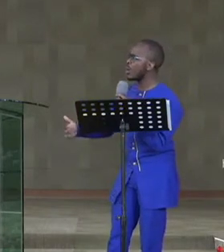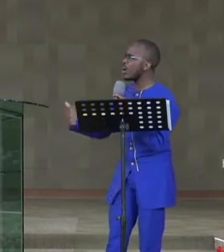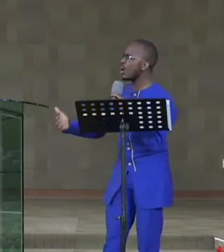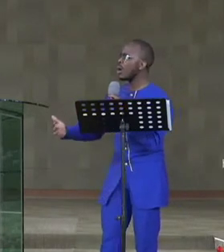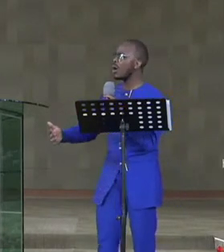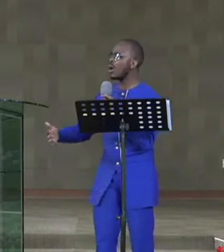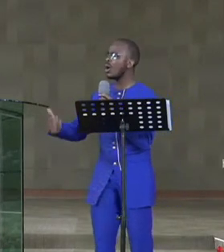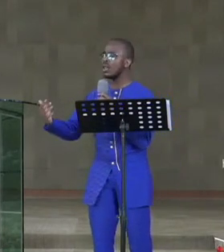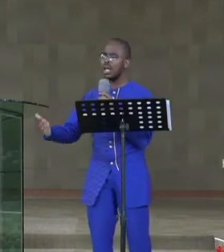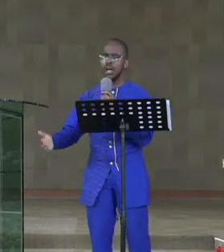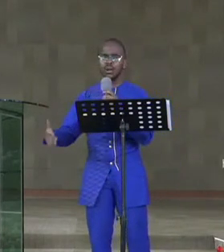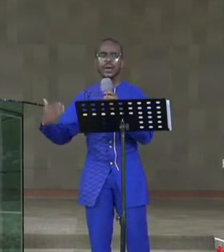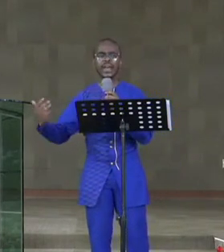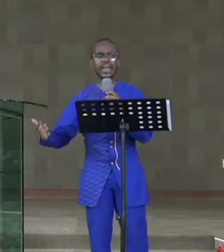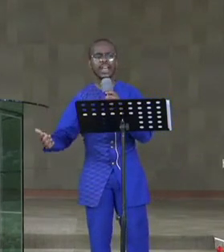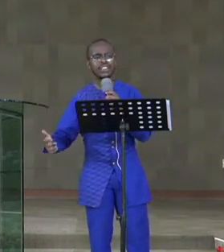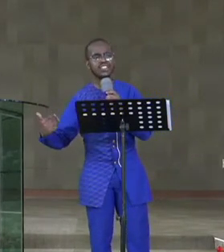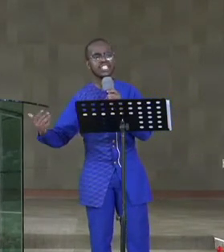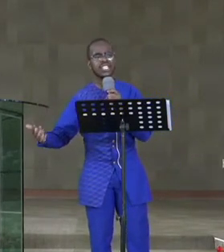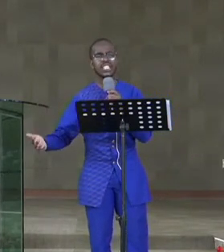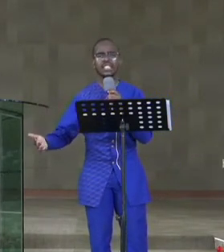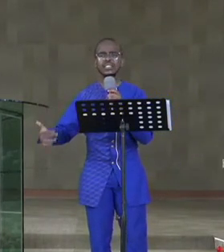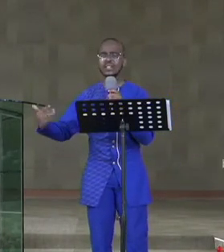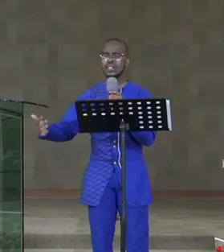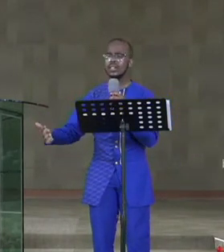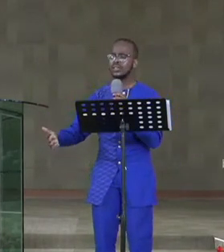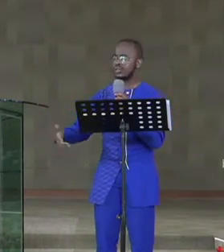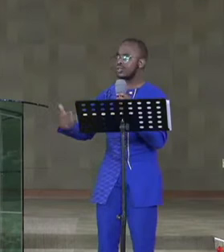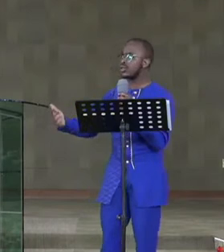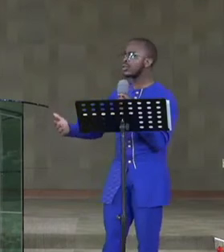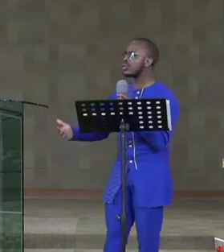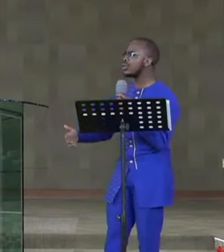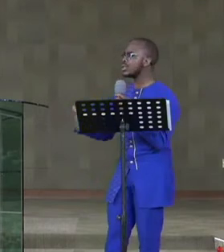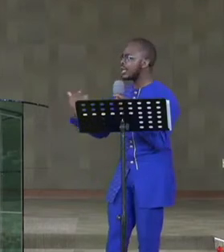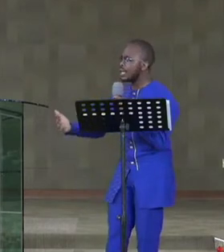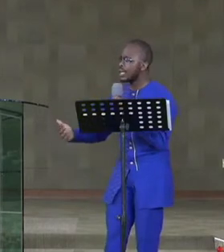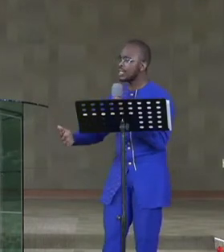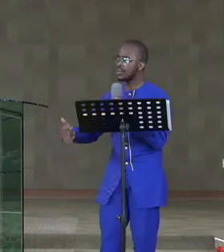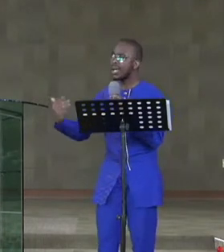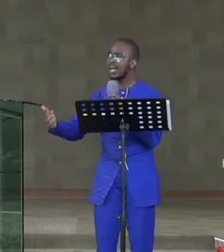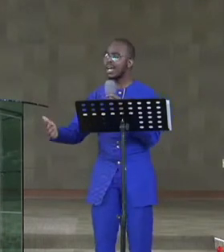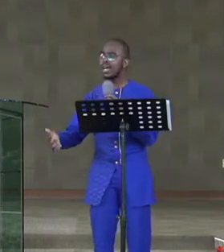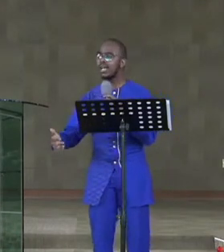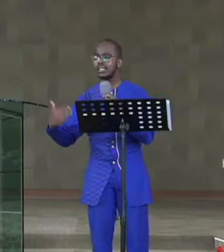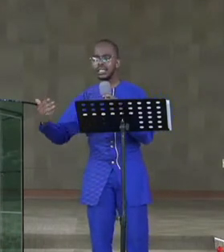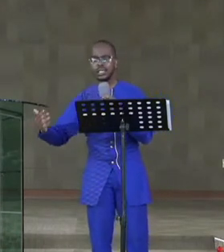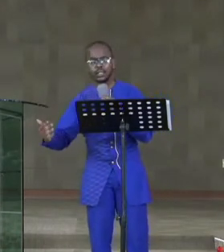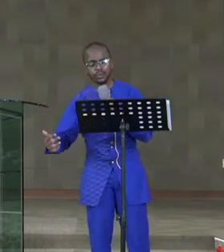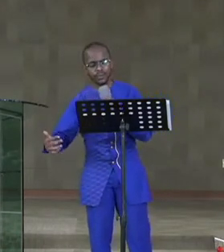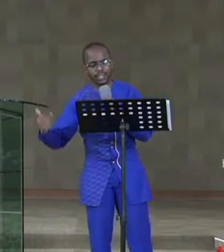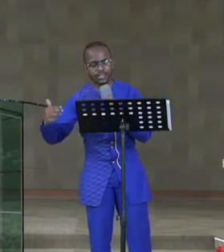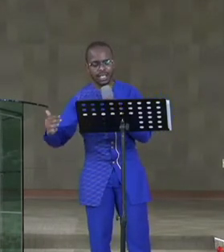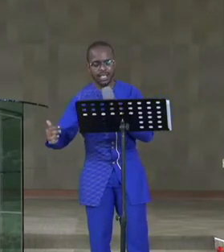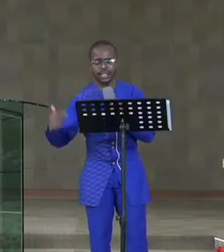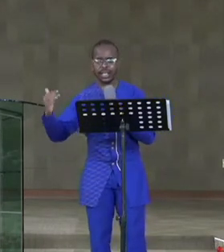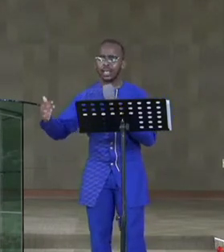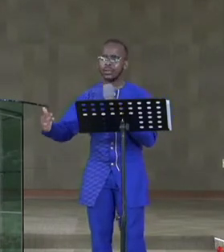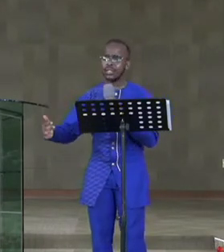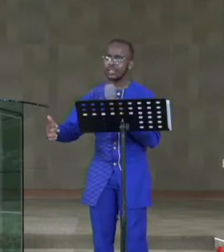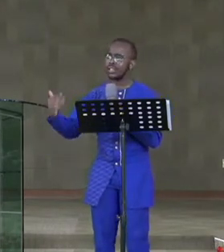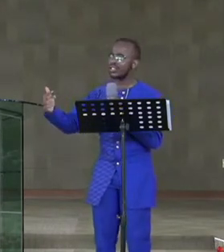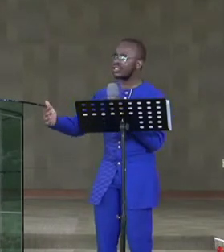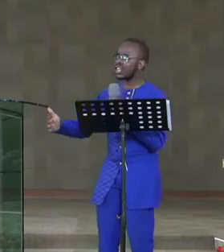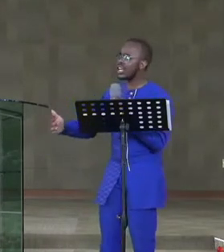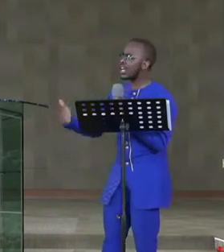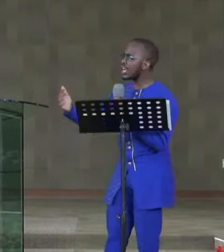happy moments roll, when Jesus shows his smiling face, there